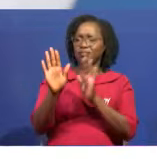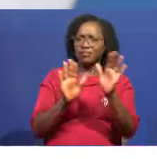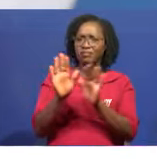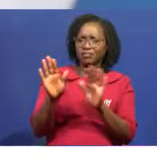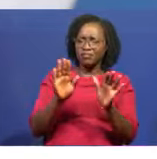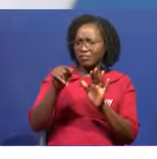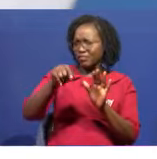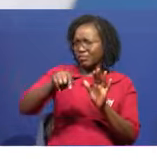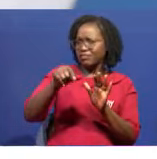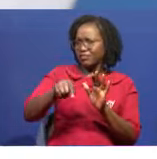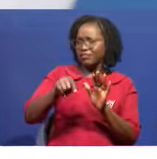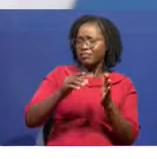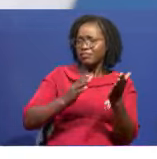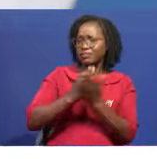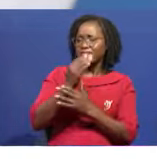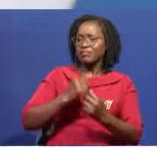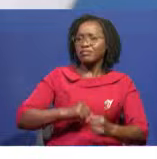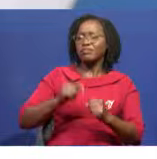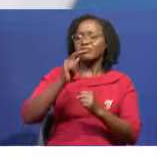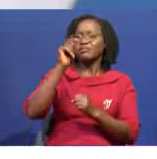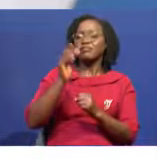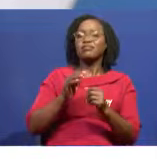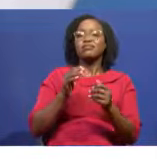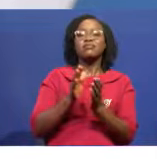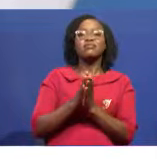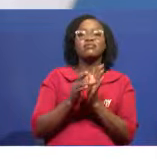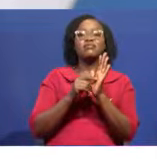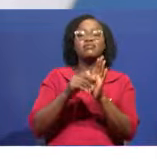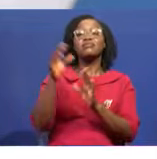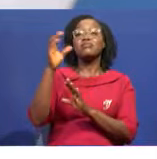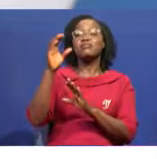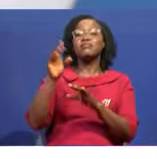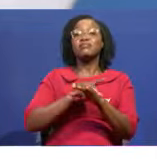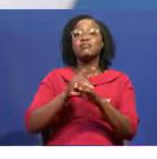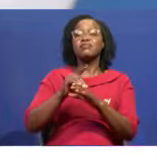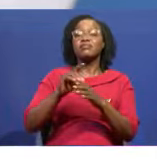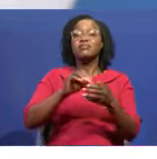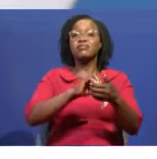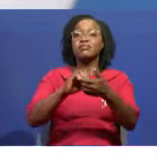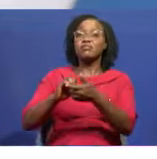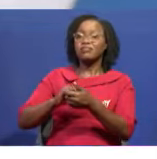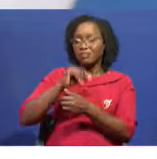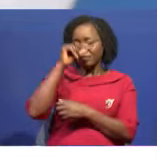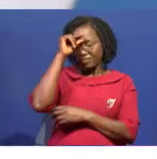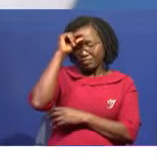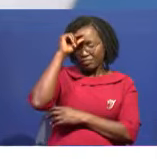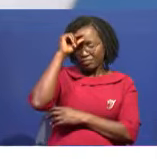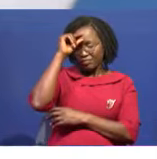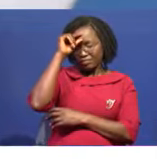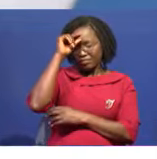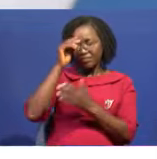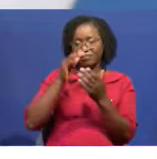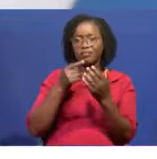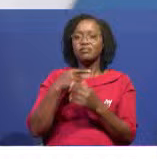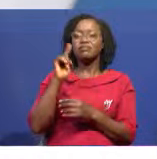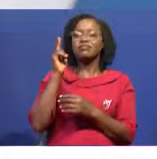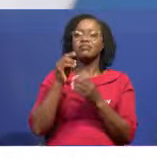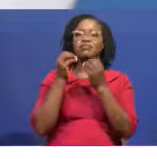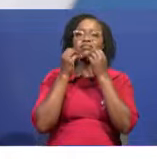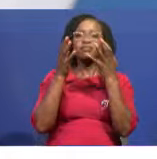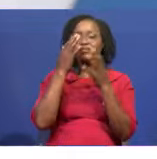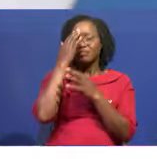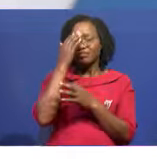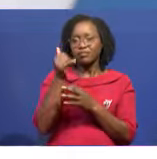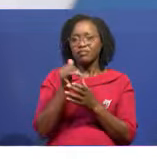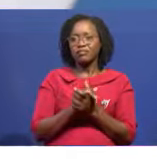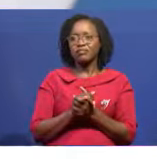Because this right will enable Kenyans to exercise their civic duty to engage with the government with the right information.